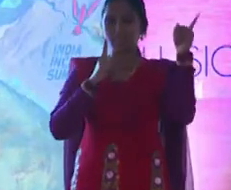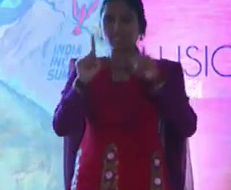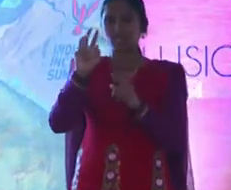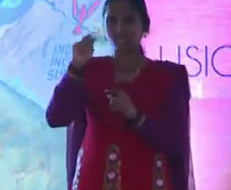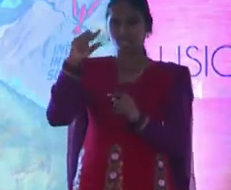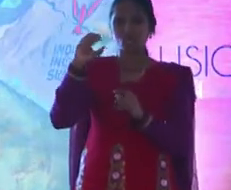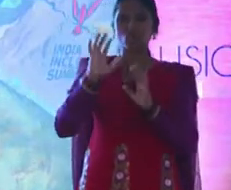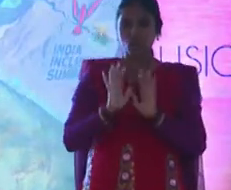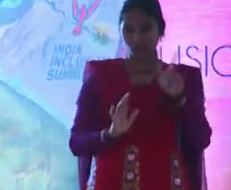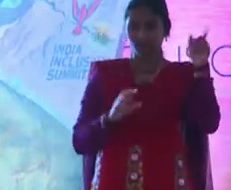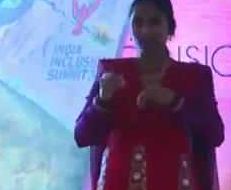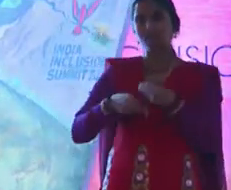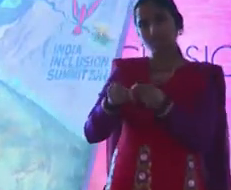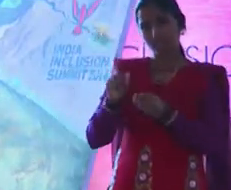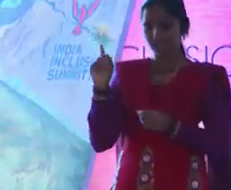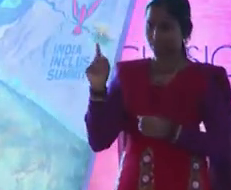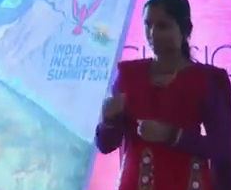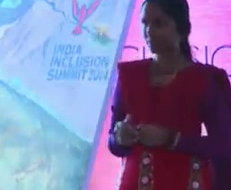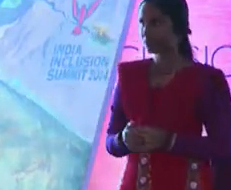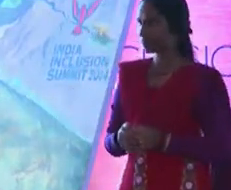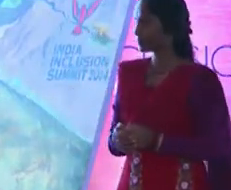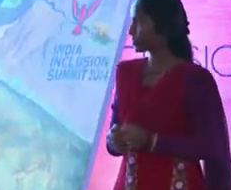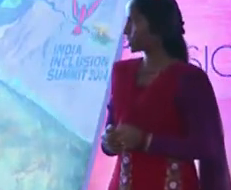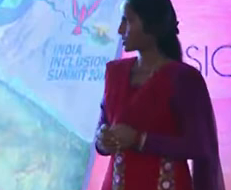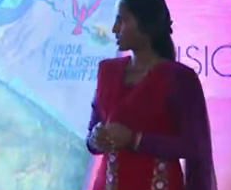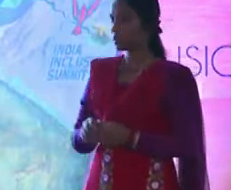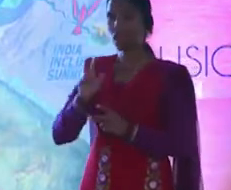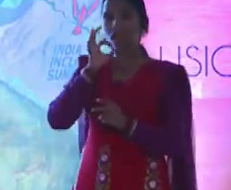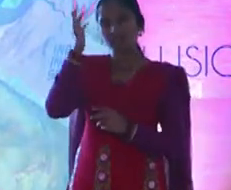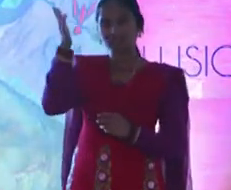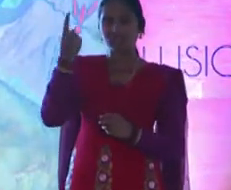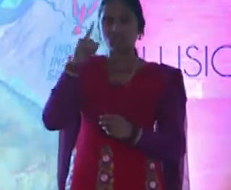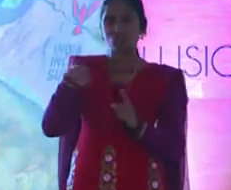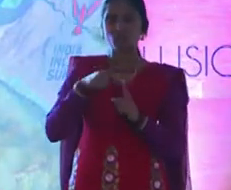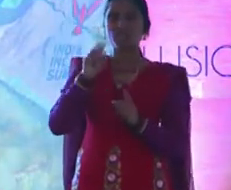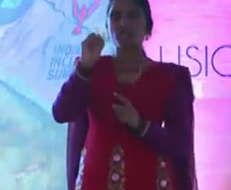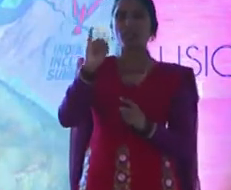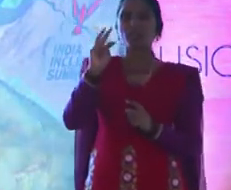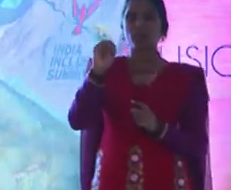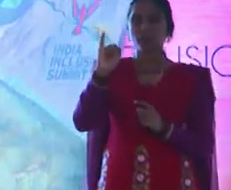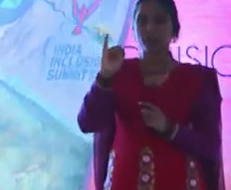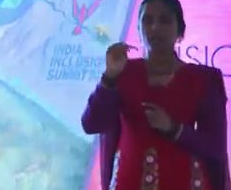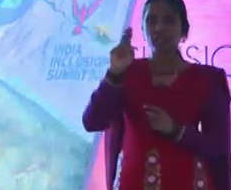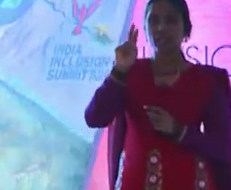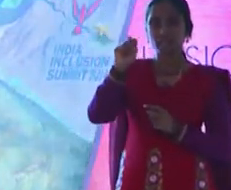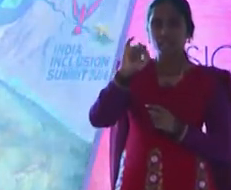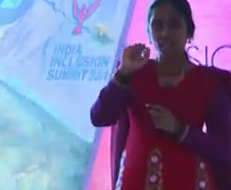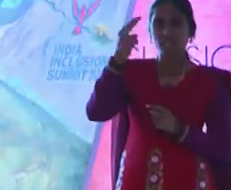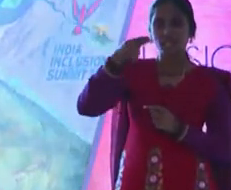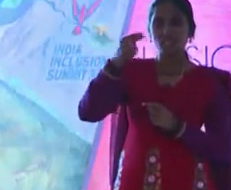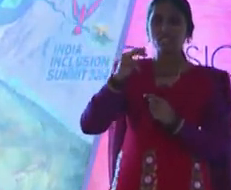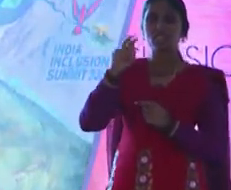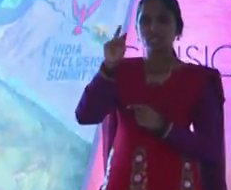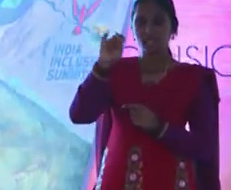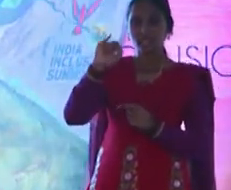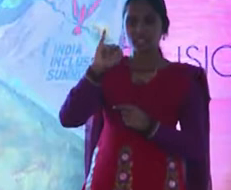is the institution, if you are familiar with them, you could get in touch with them. We have an institution called NIHH at Mumbai, which is